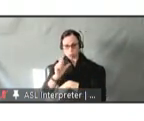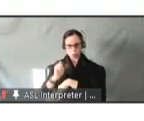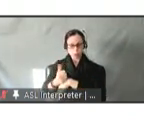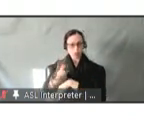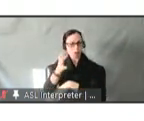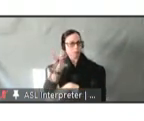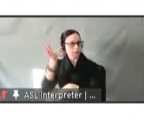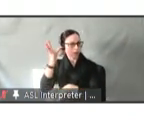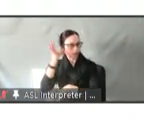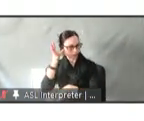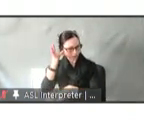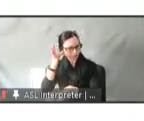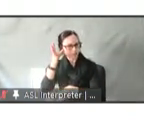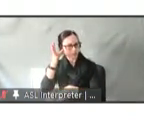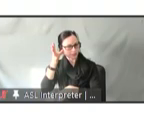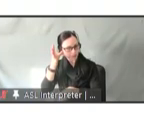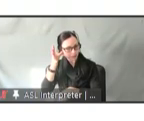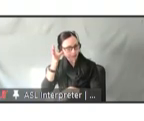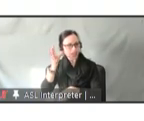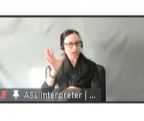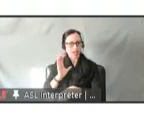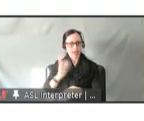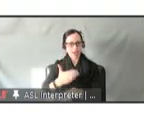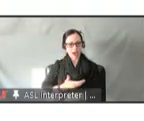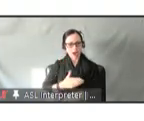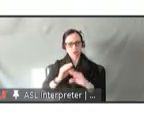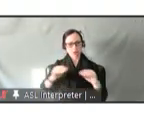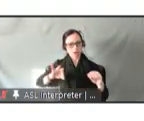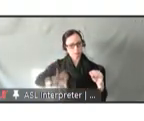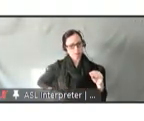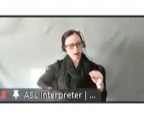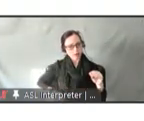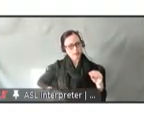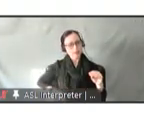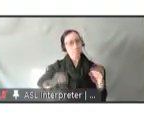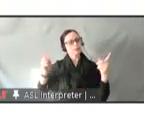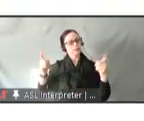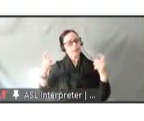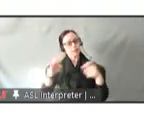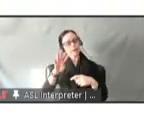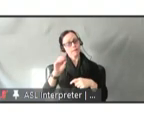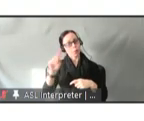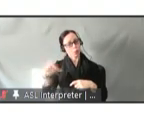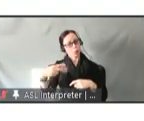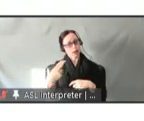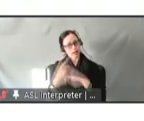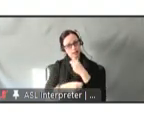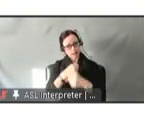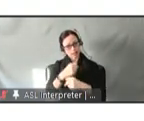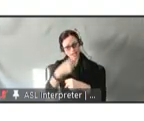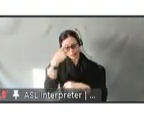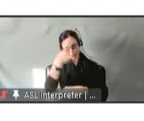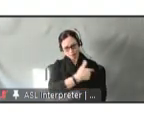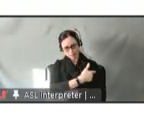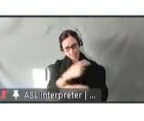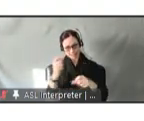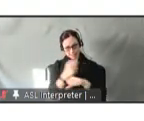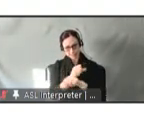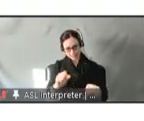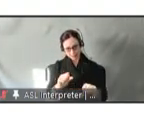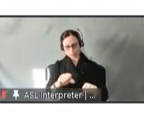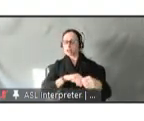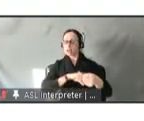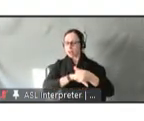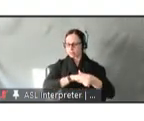injured children and are a charitable nonprofit celebrating its 40th year in vaccine safety advocacy.